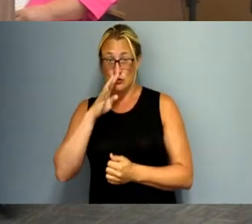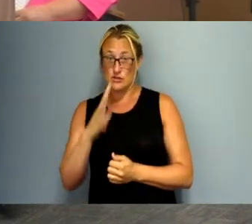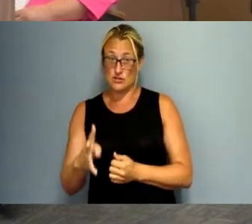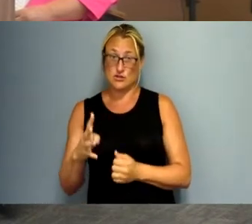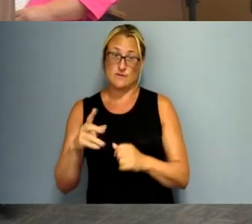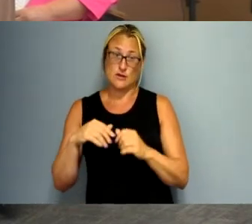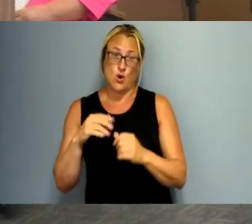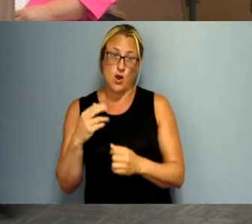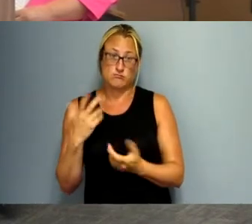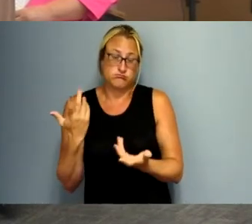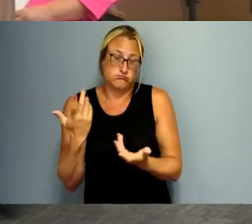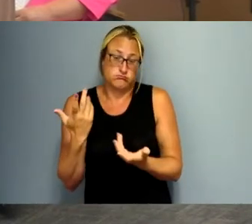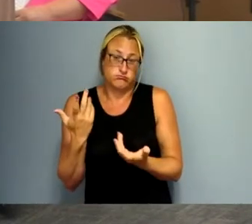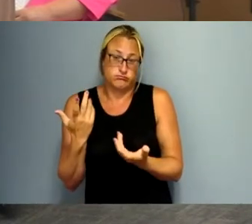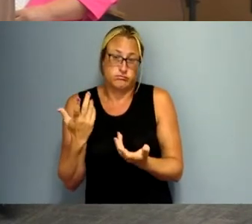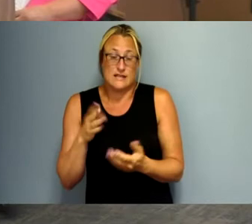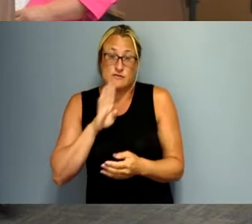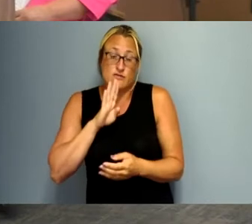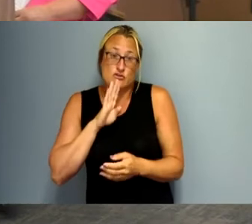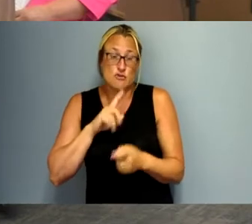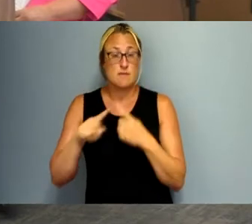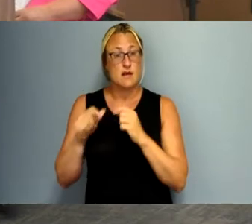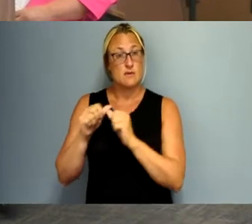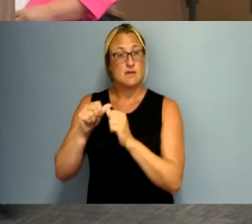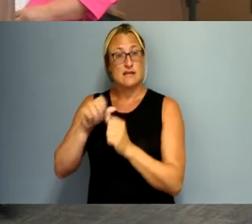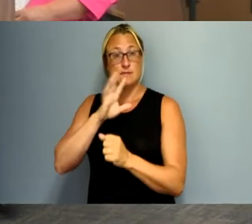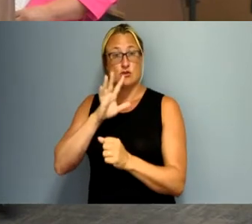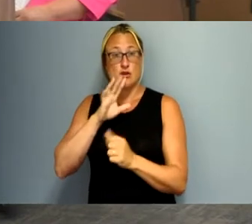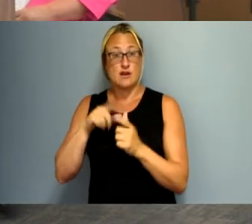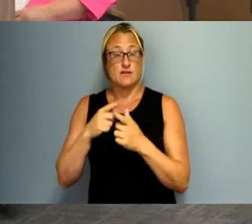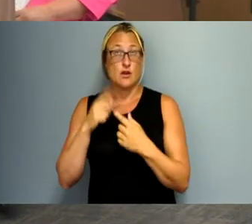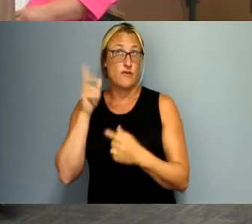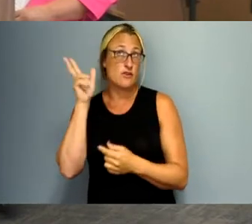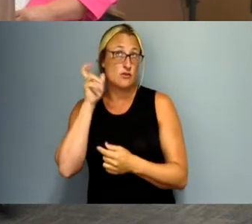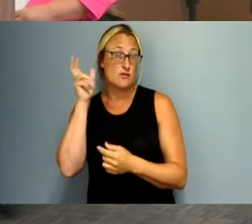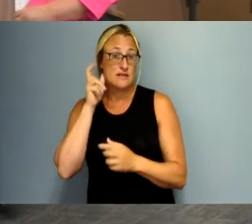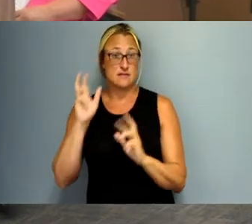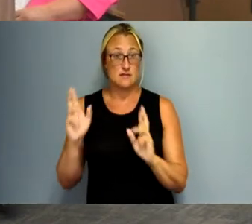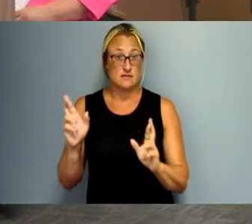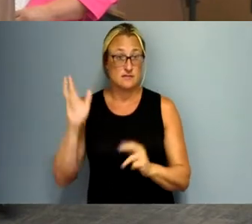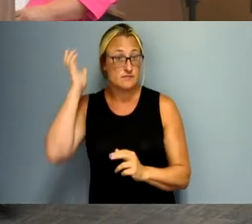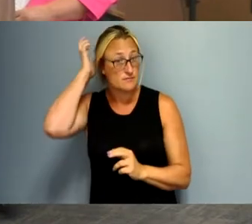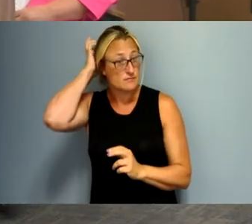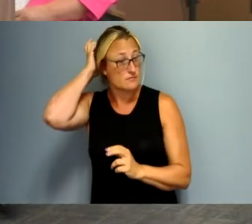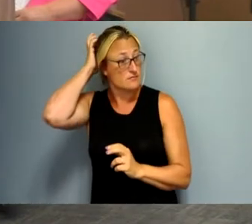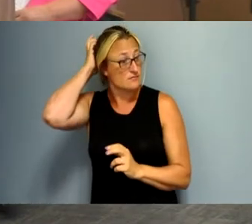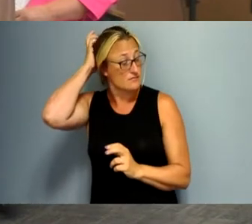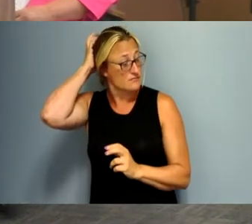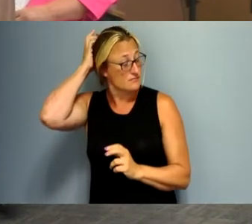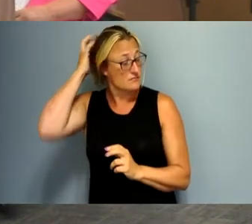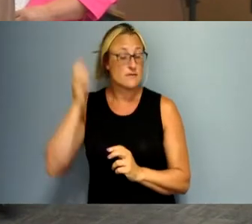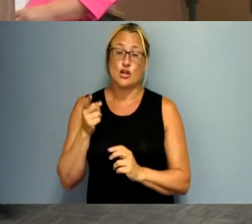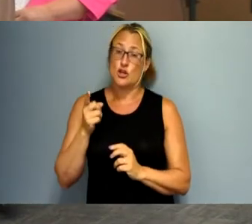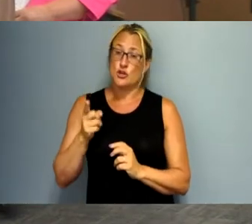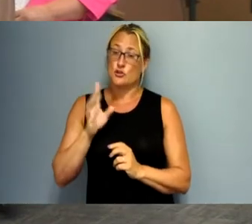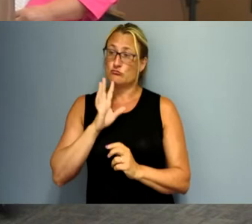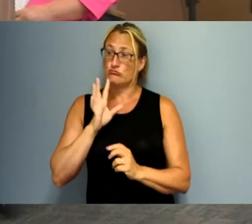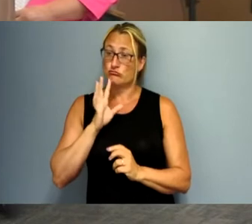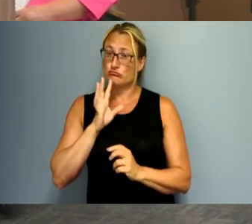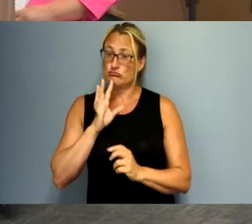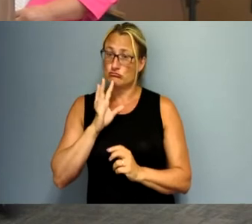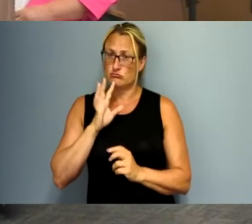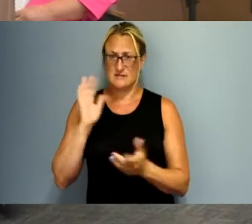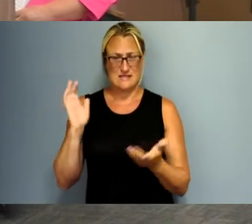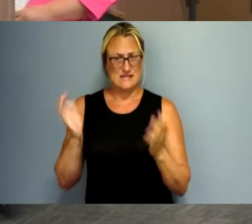very frustrating. But I'll keep talking, and hopefully you'll open your ears. The words that you're saying sounds like an explanation,